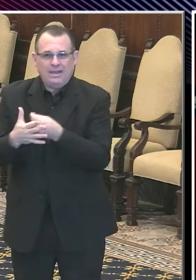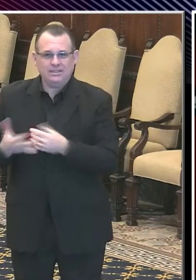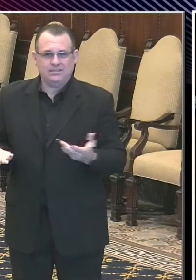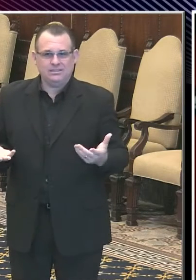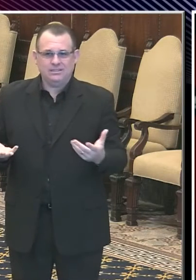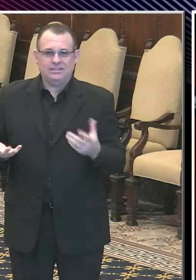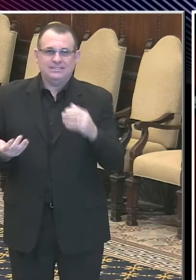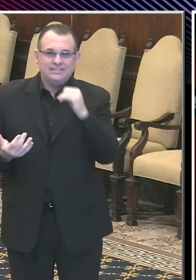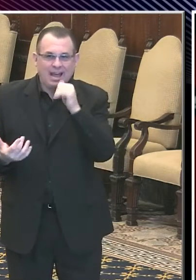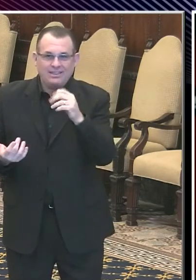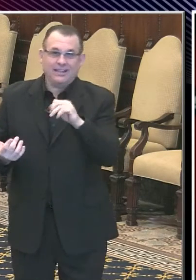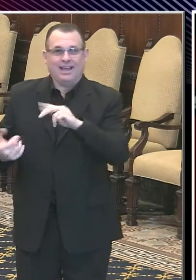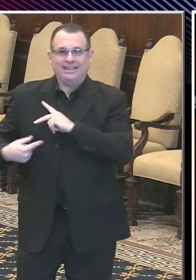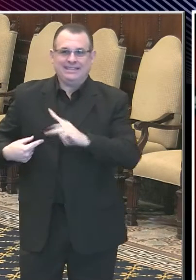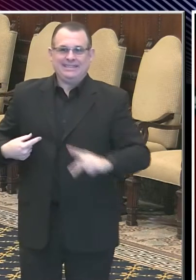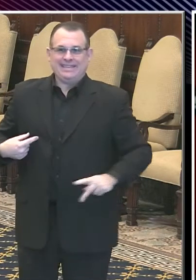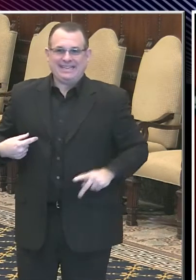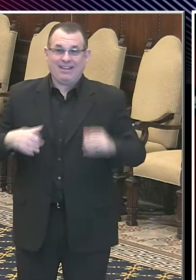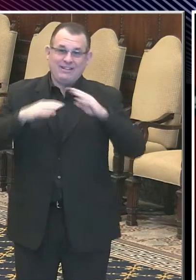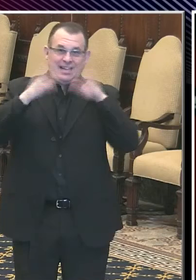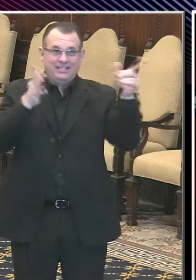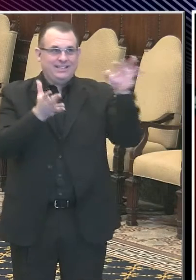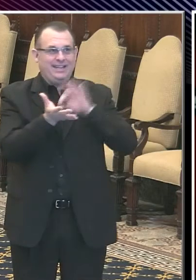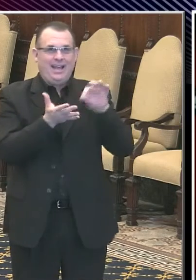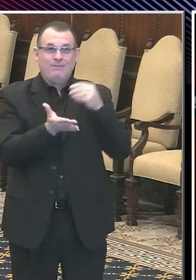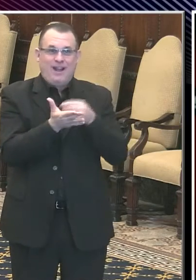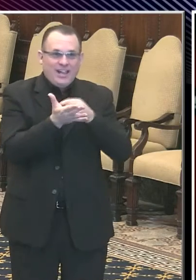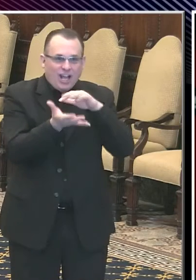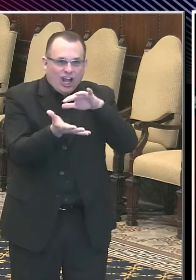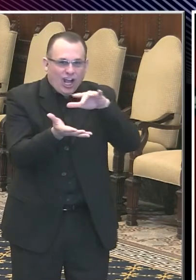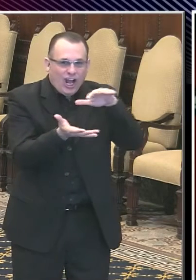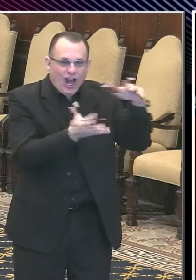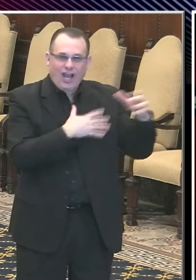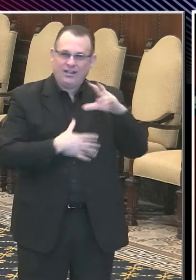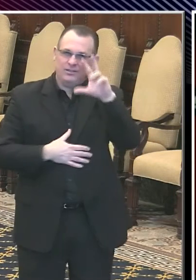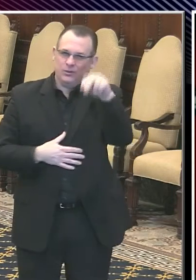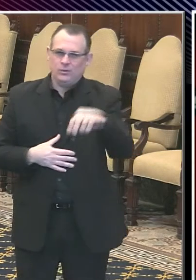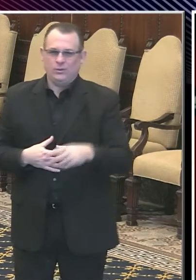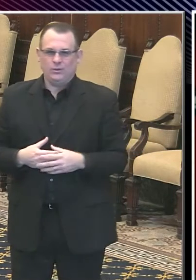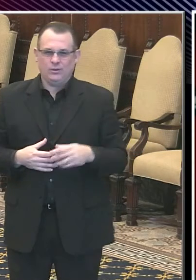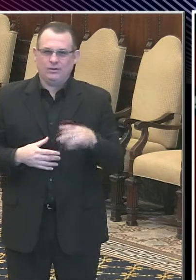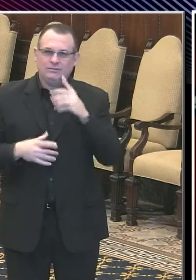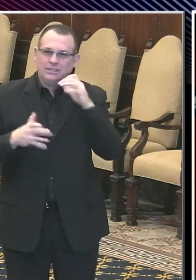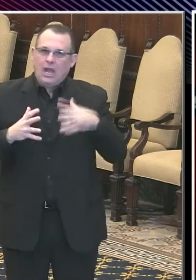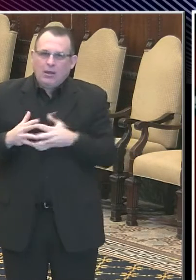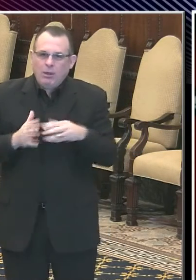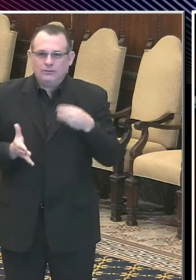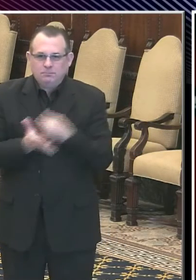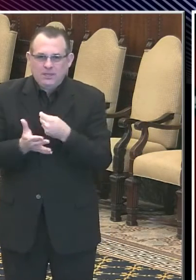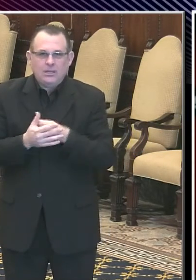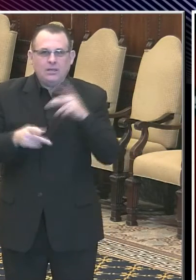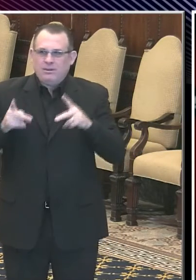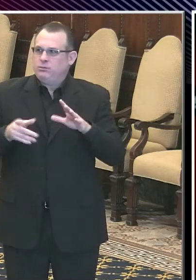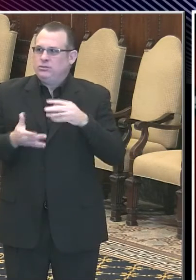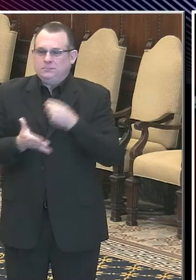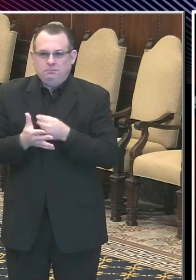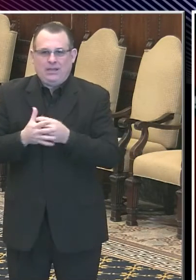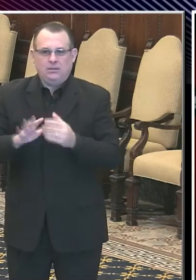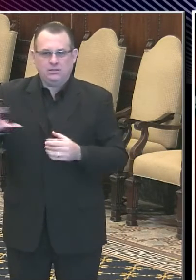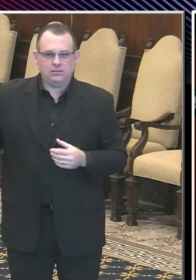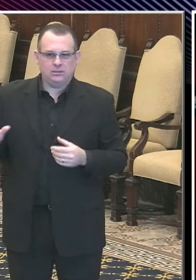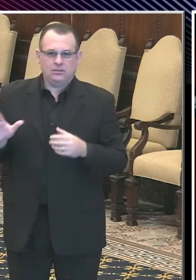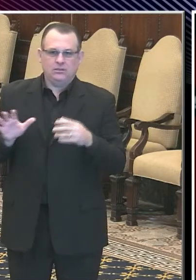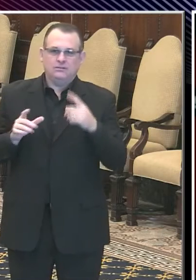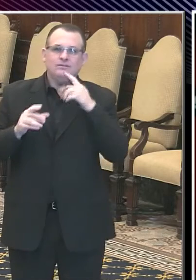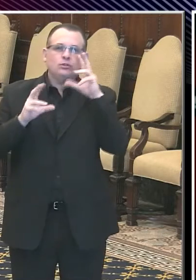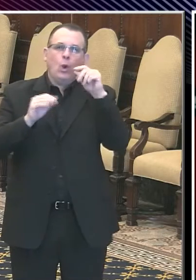his counting house counting out his money. This belongs to all of us as Americans. And he's not on good legal footing. And Marcel